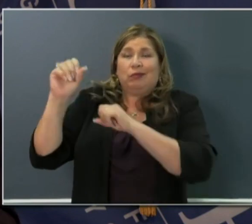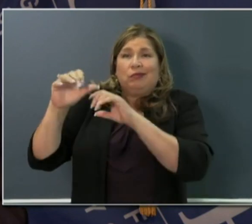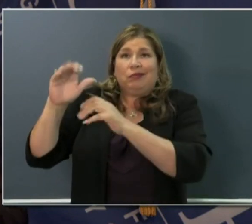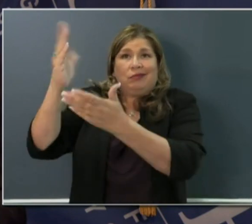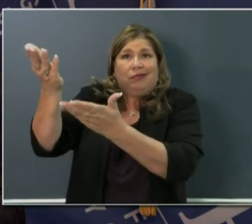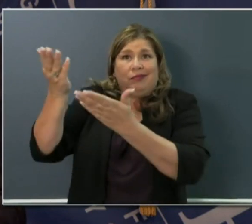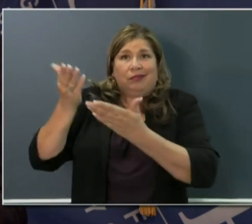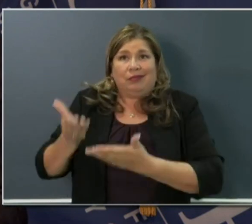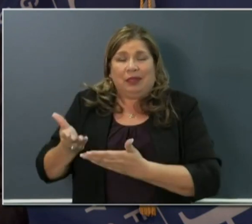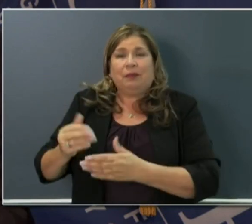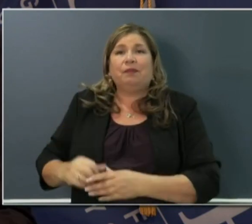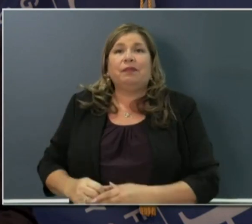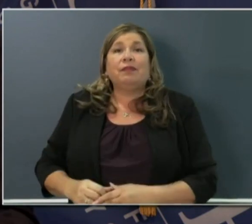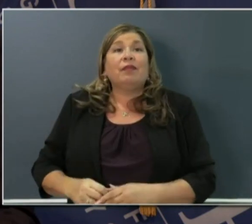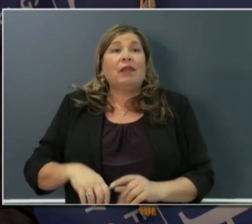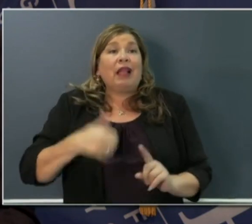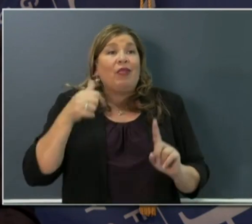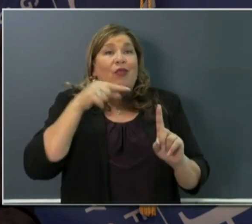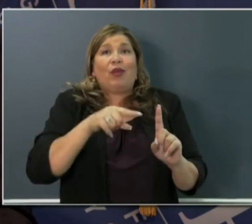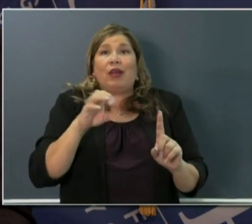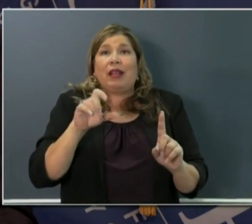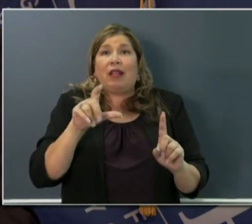Elon Musk announced officially